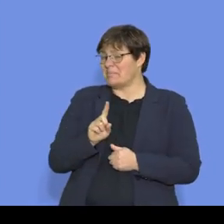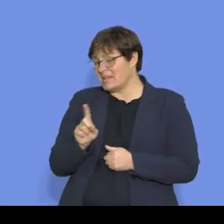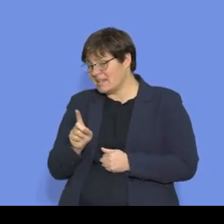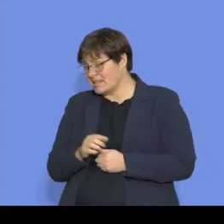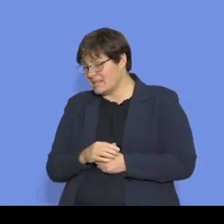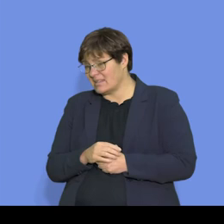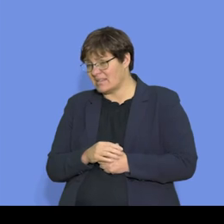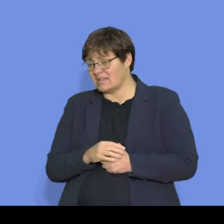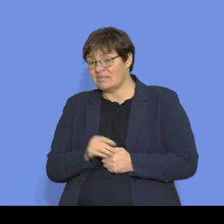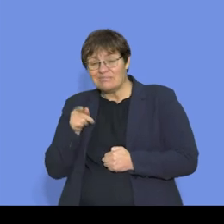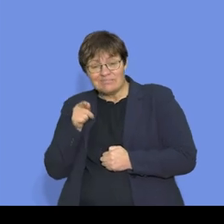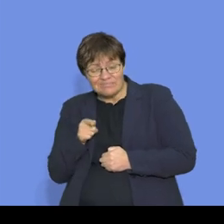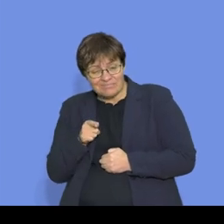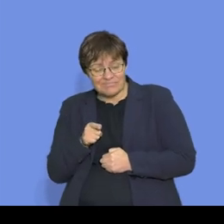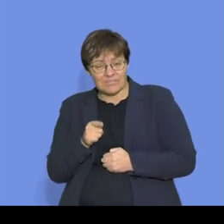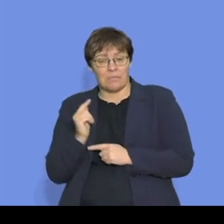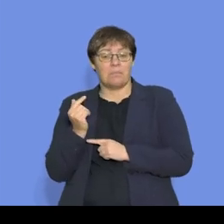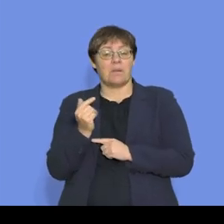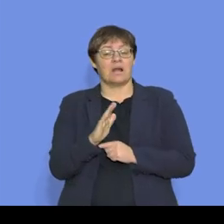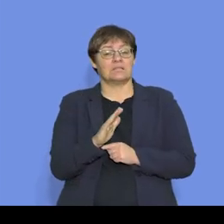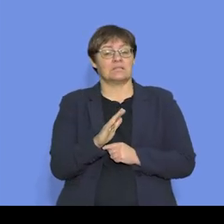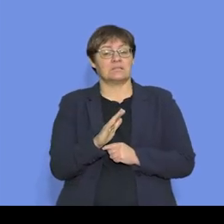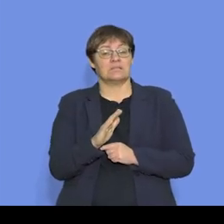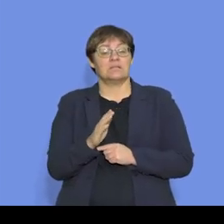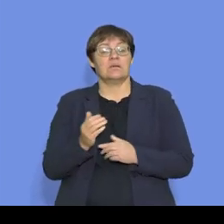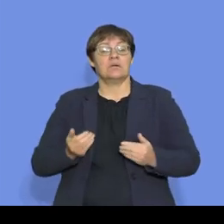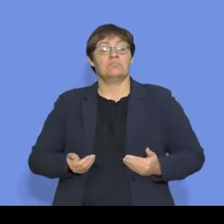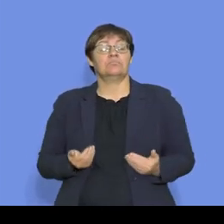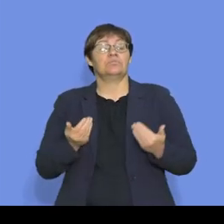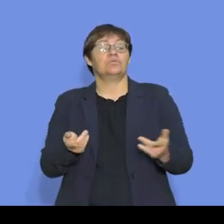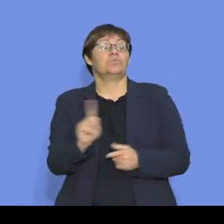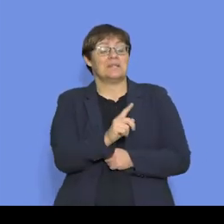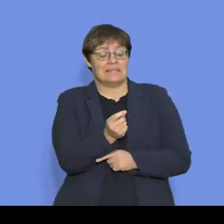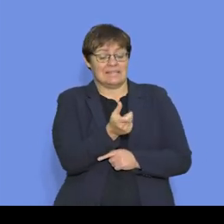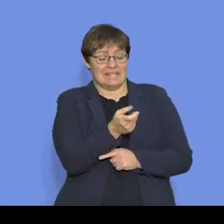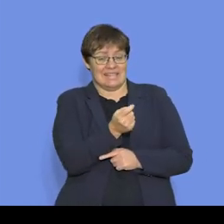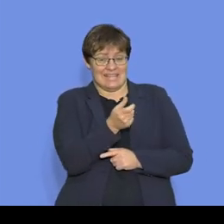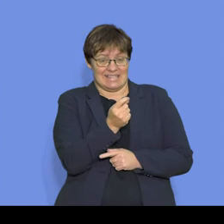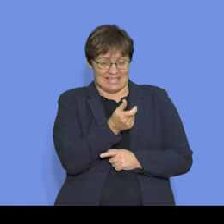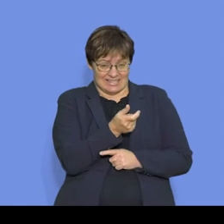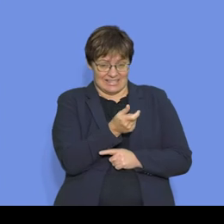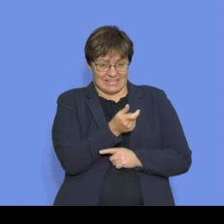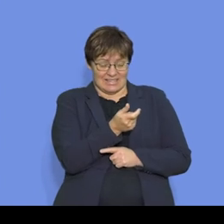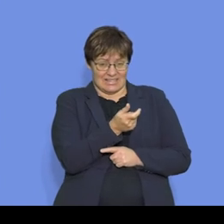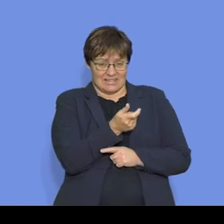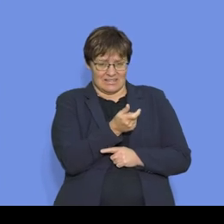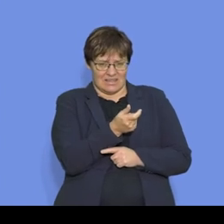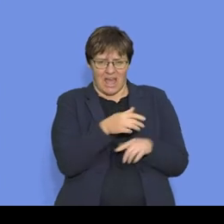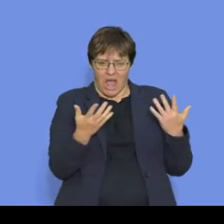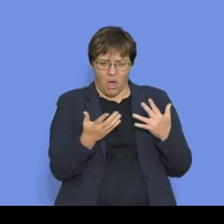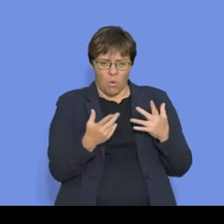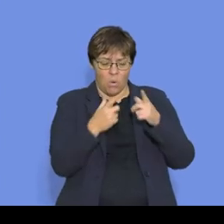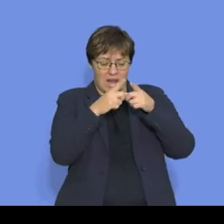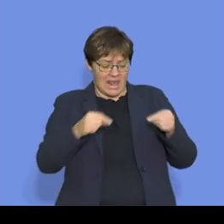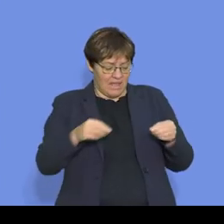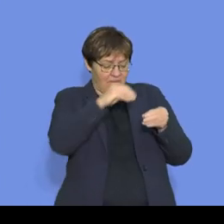But this plant actually used to produce seeds on the surface of its